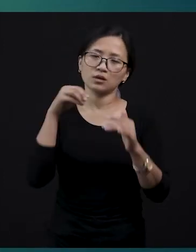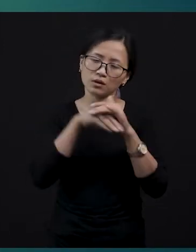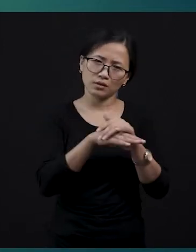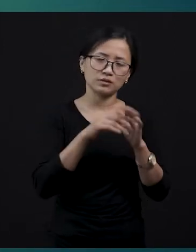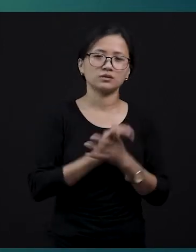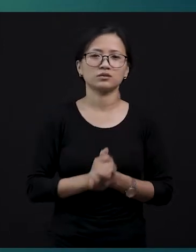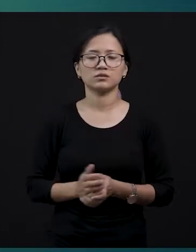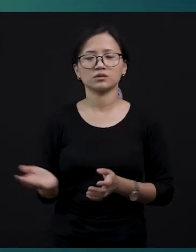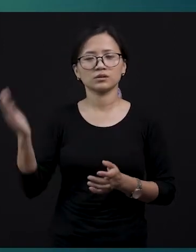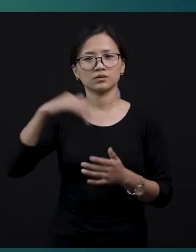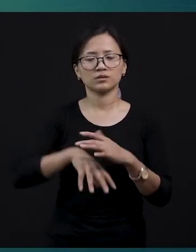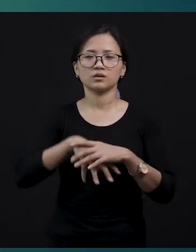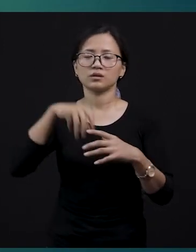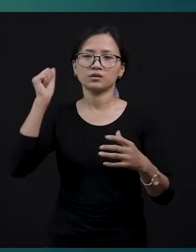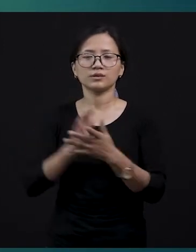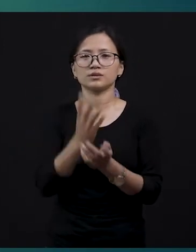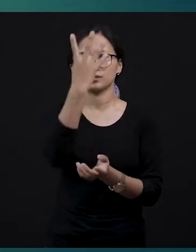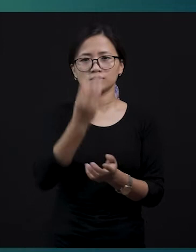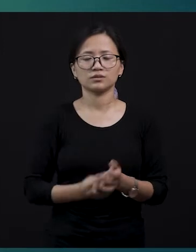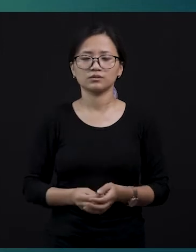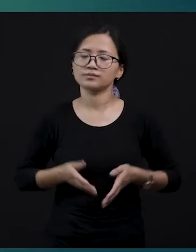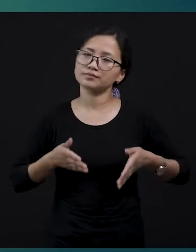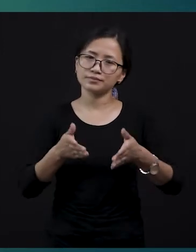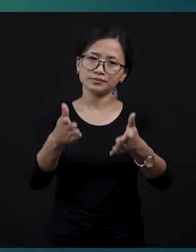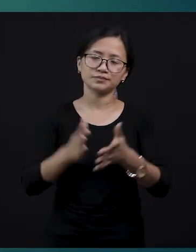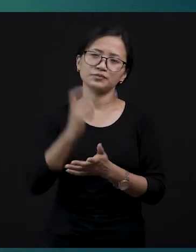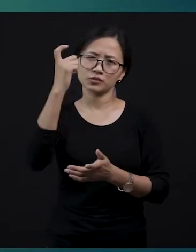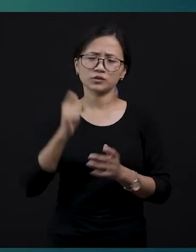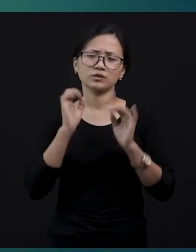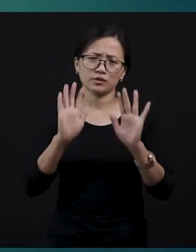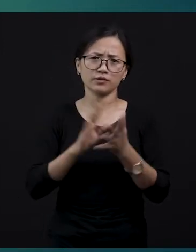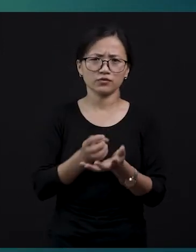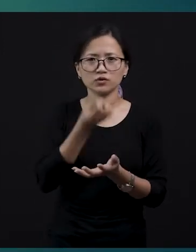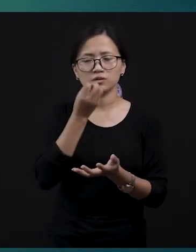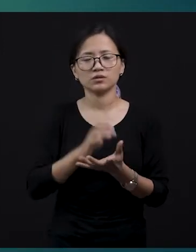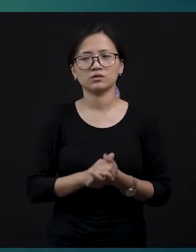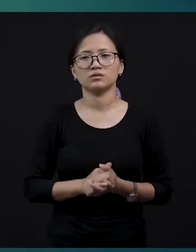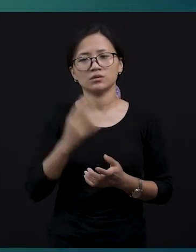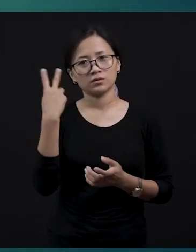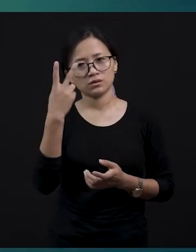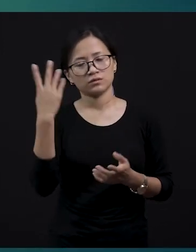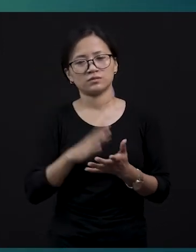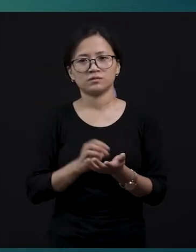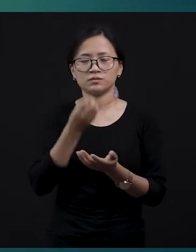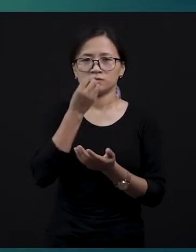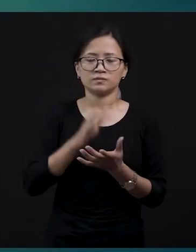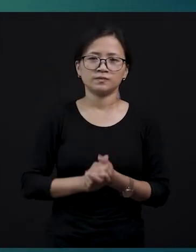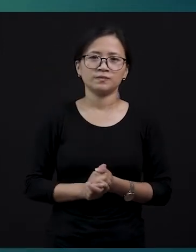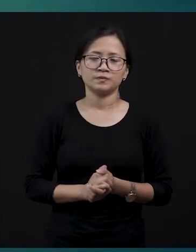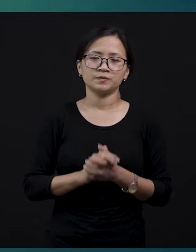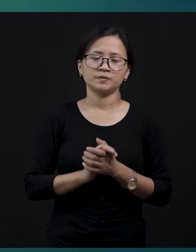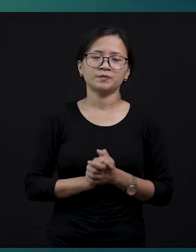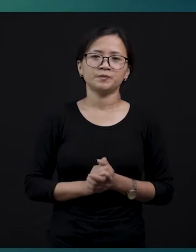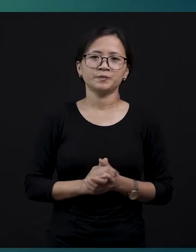and then would come out only at night. See, that is a way. They also need to have food. They need to come out in search of the food, right? But if